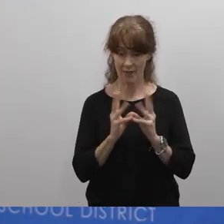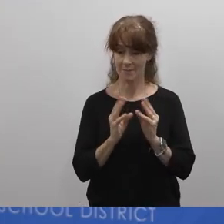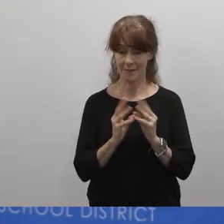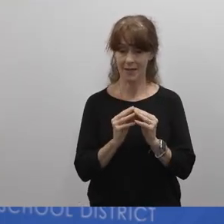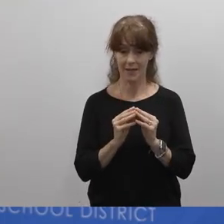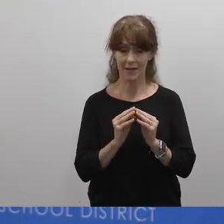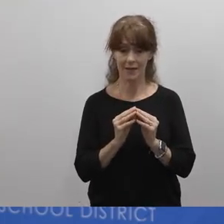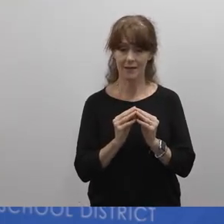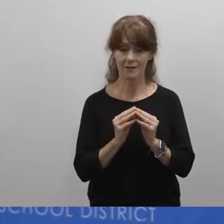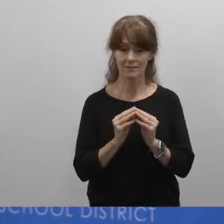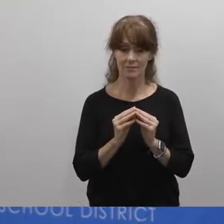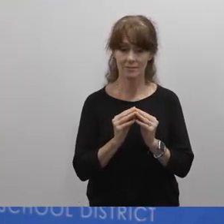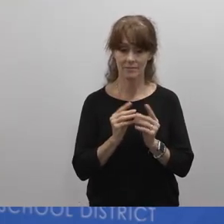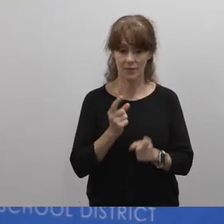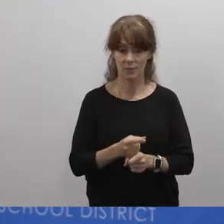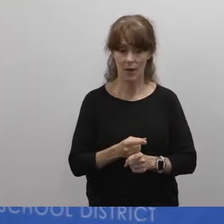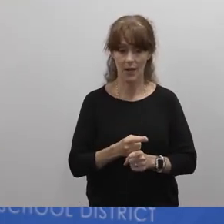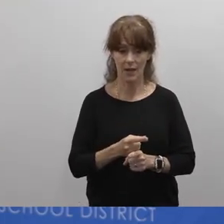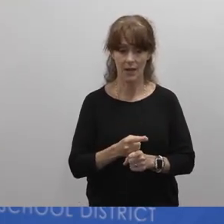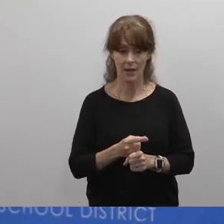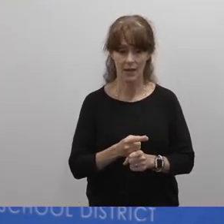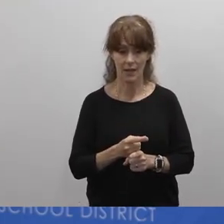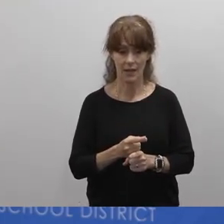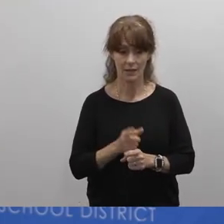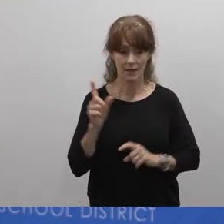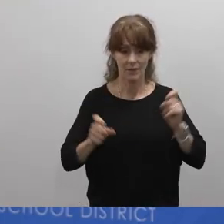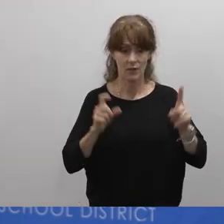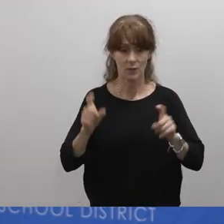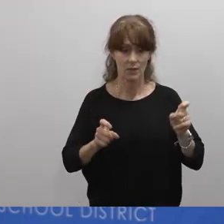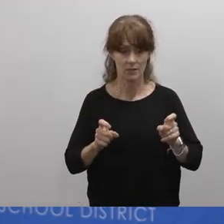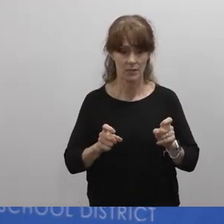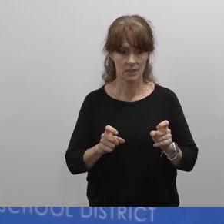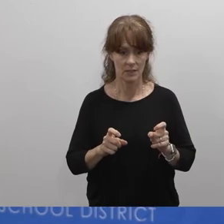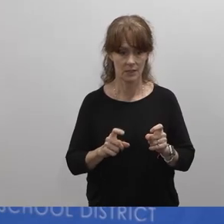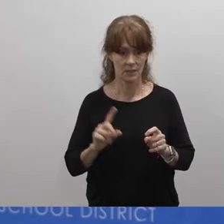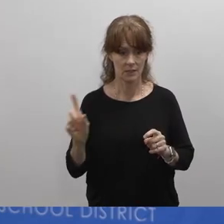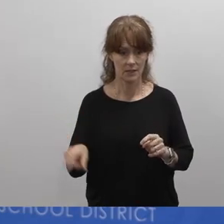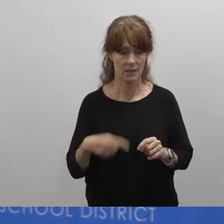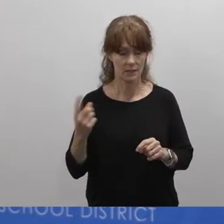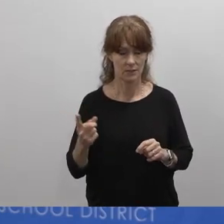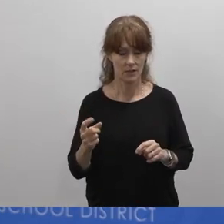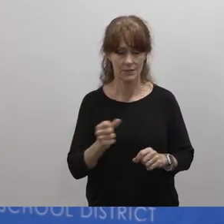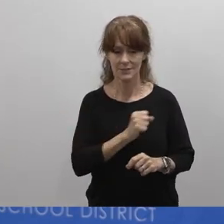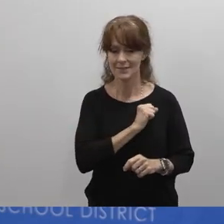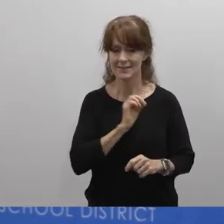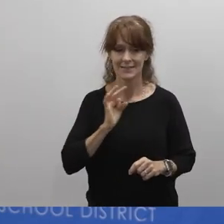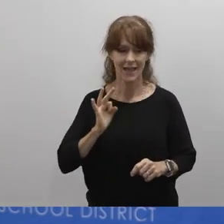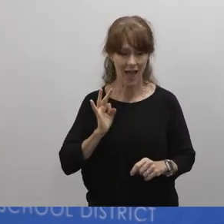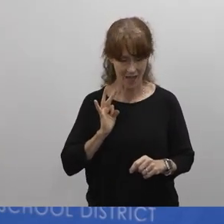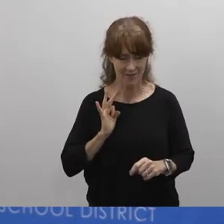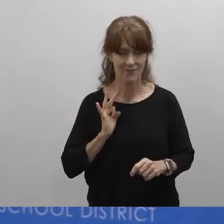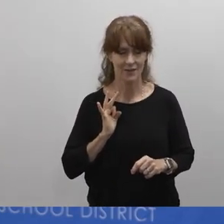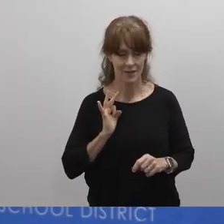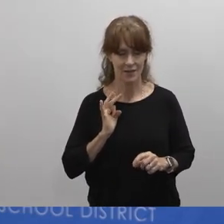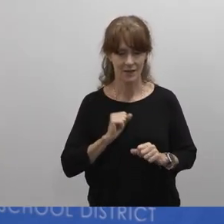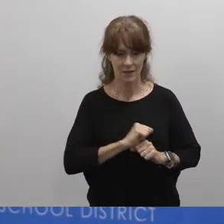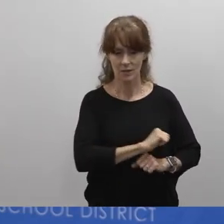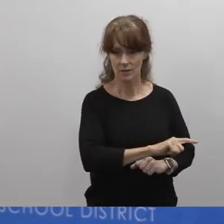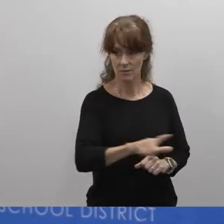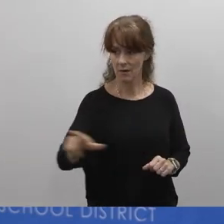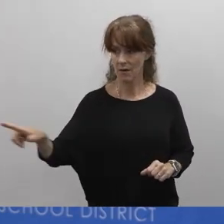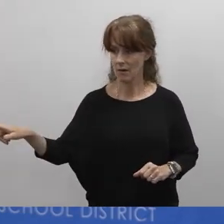committees, right? You know, yes. If there are questions, it's not just to staff, right? It's to all, it could